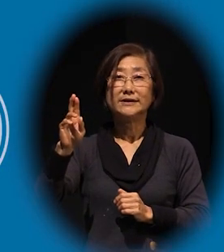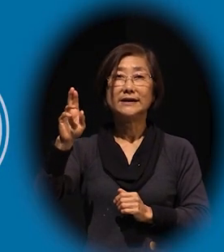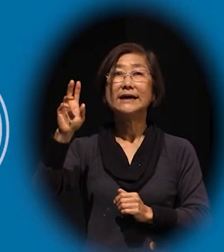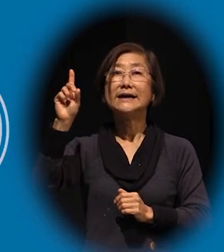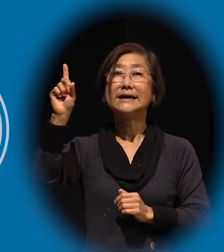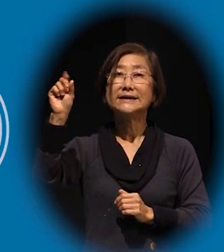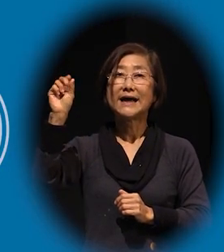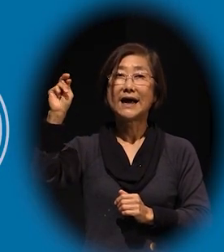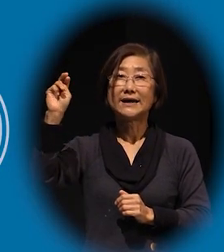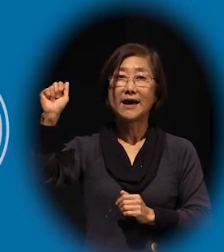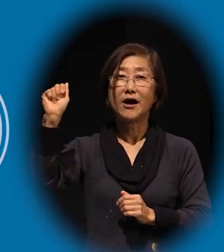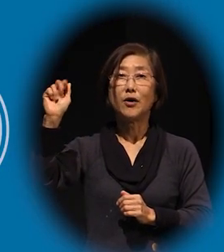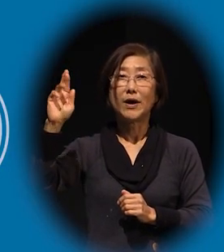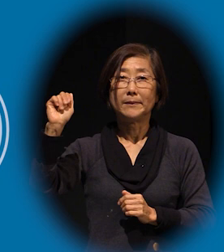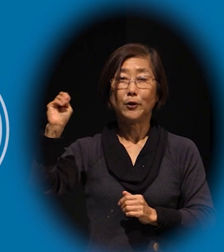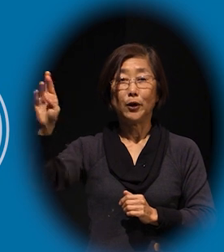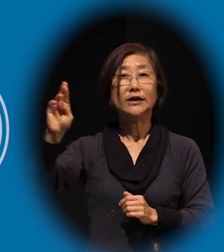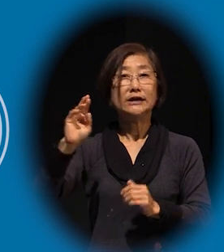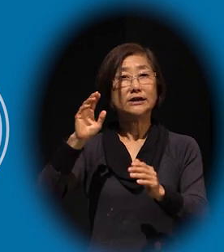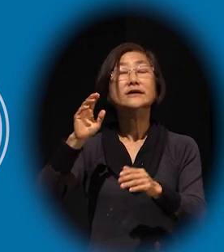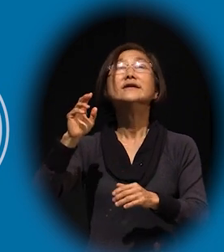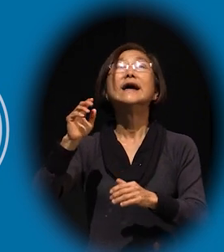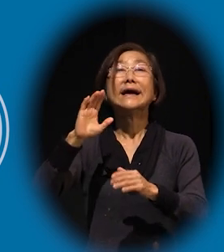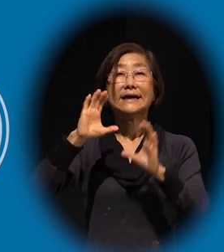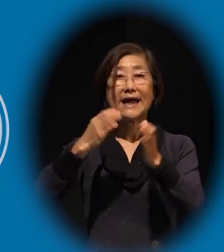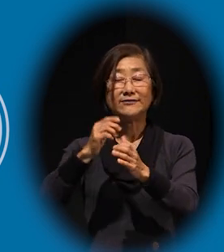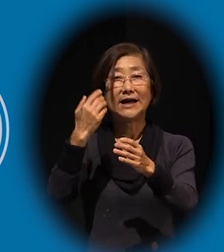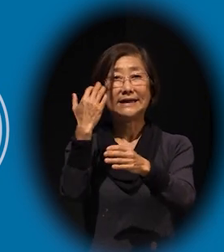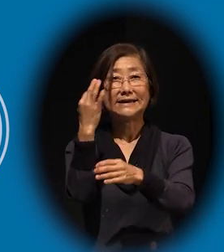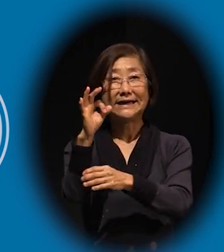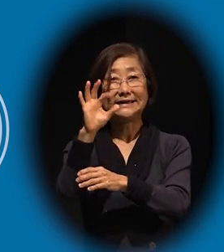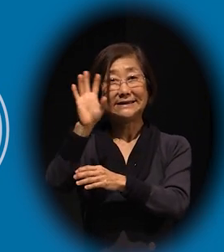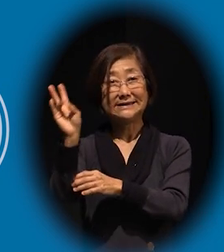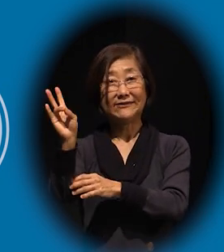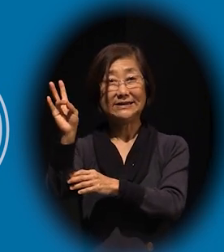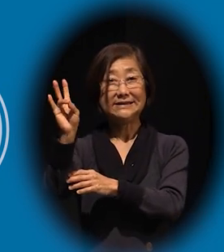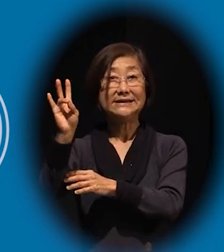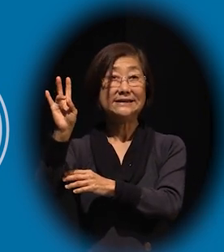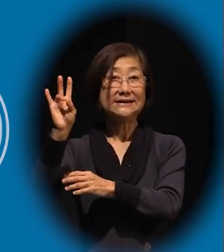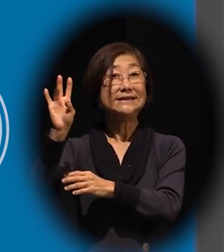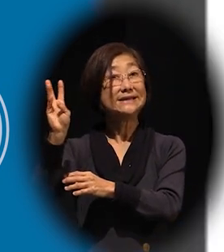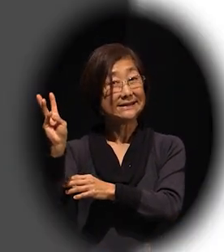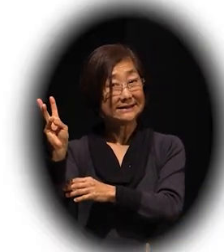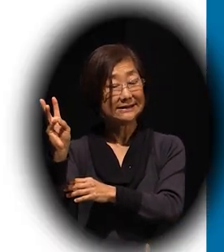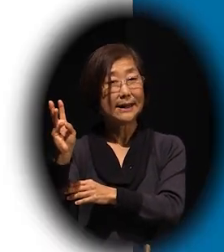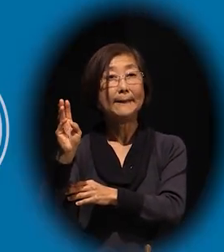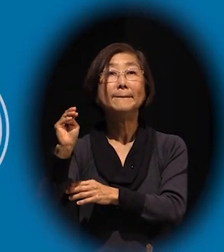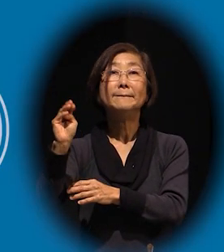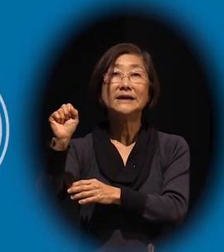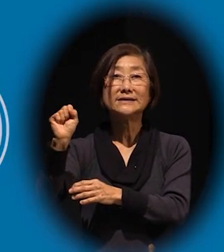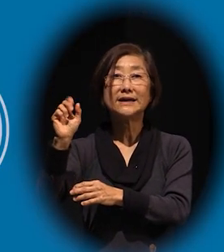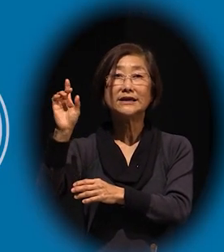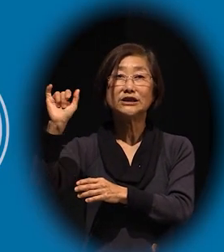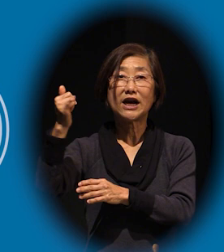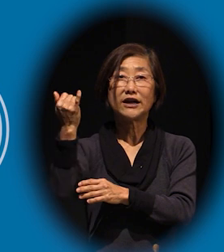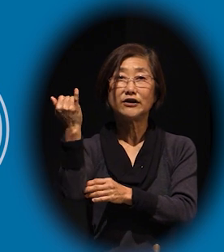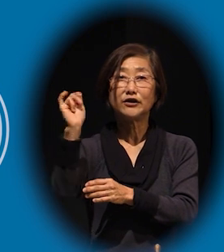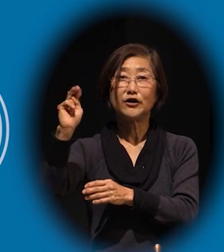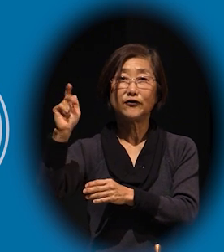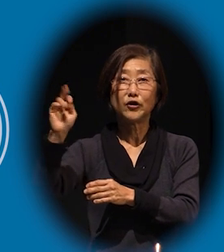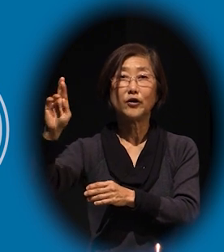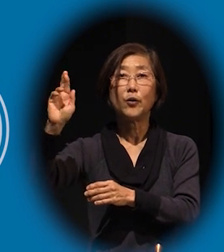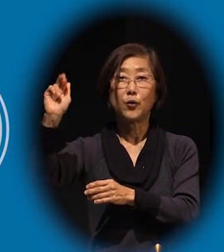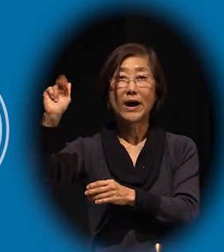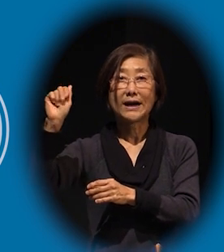Dr. Donna Redmer, Chair, Class of 1976. Ms.